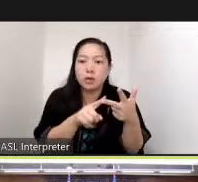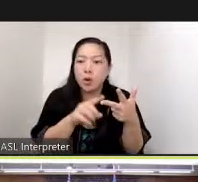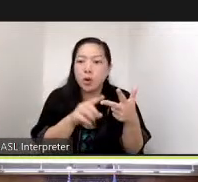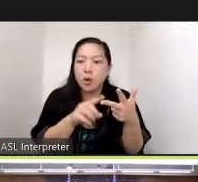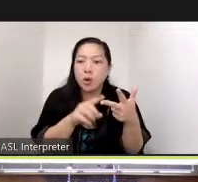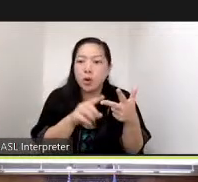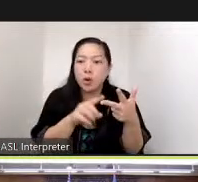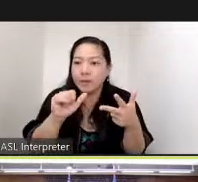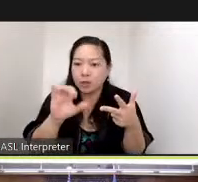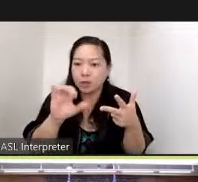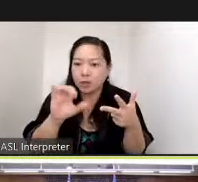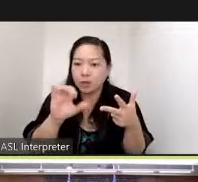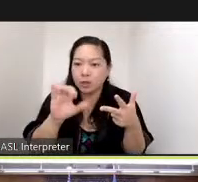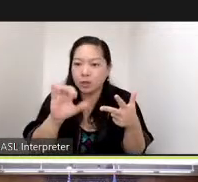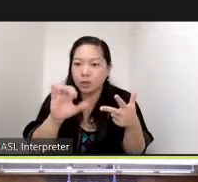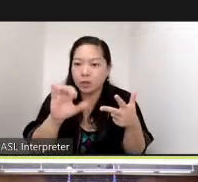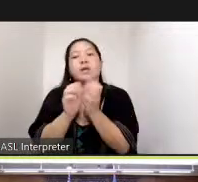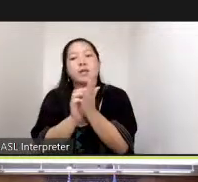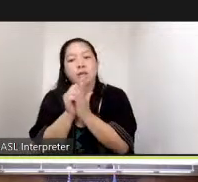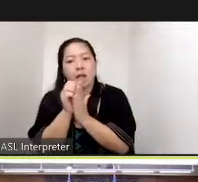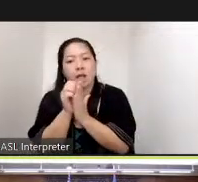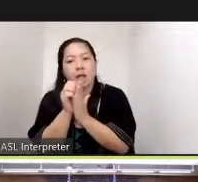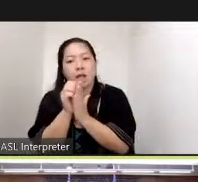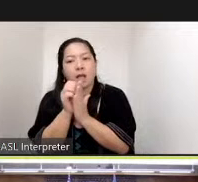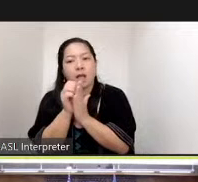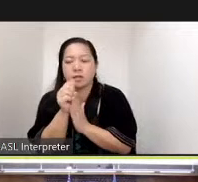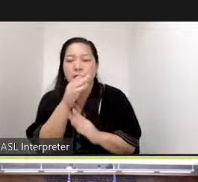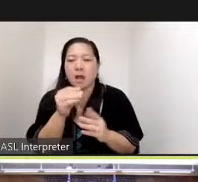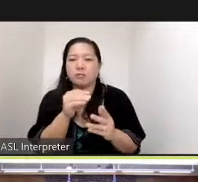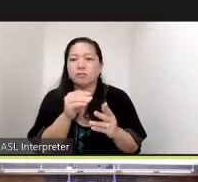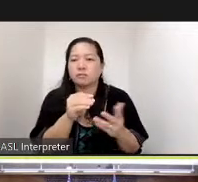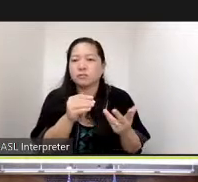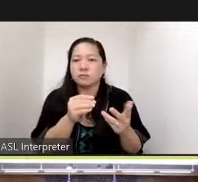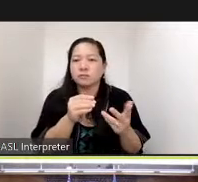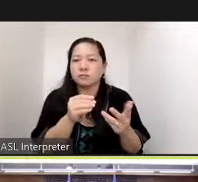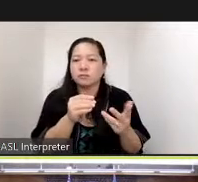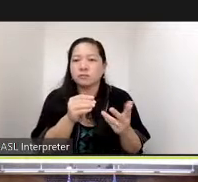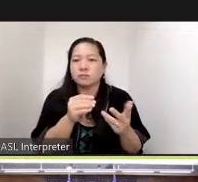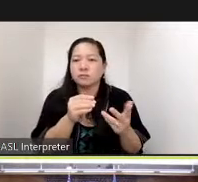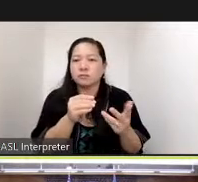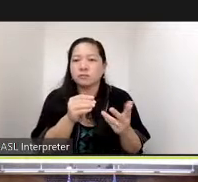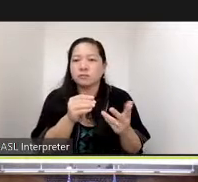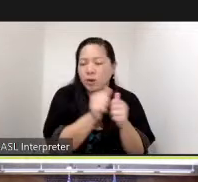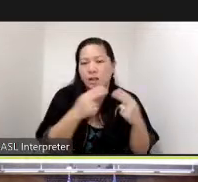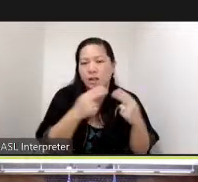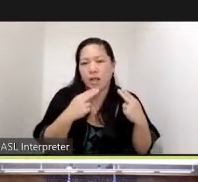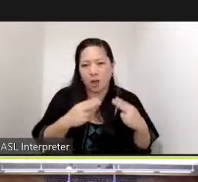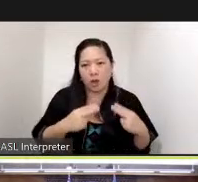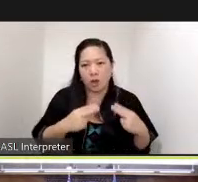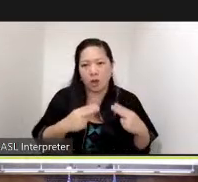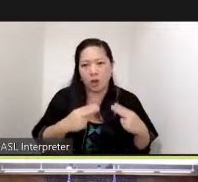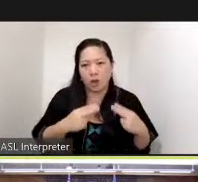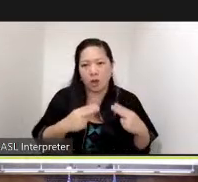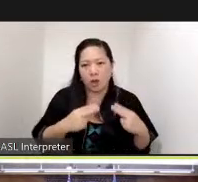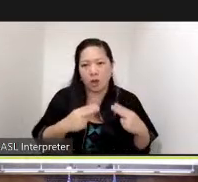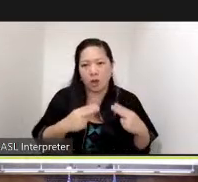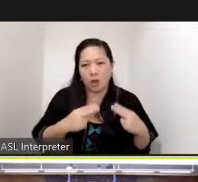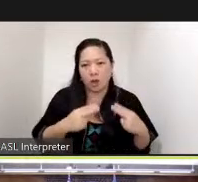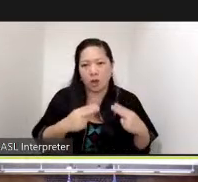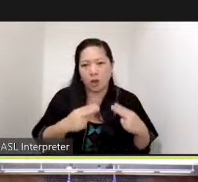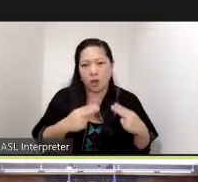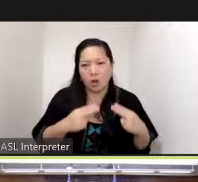and people with cancer as well as people with other chronic conditions. And lastly, there's a continued pattern